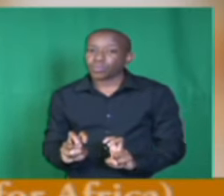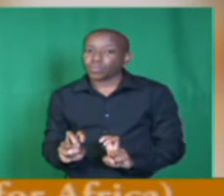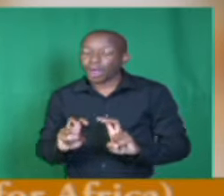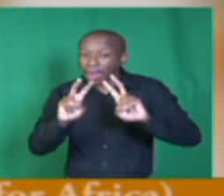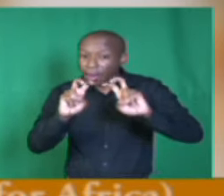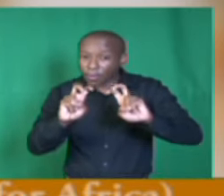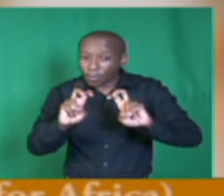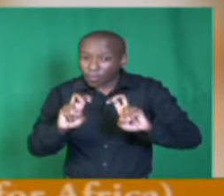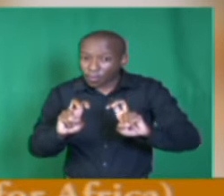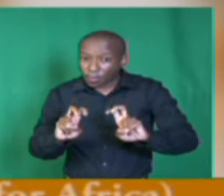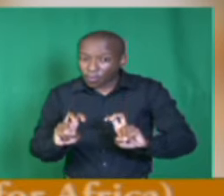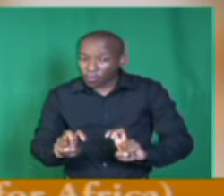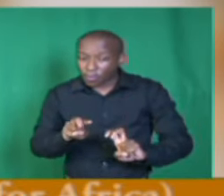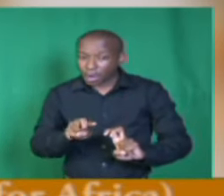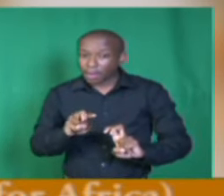and to examine